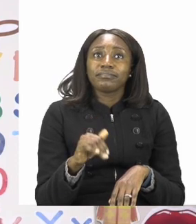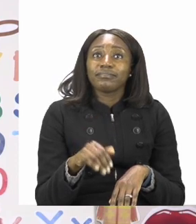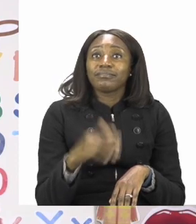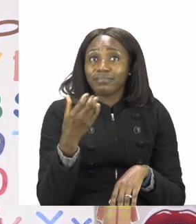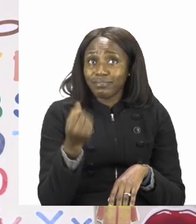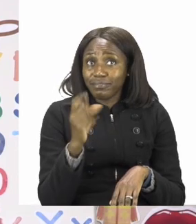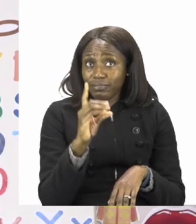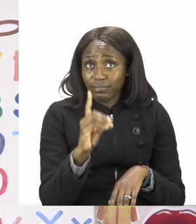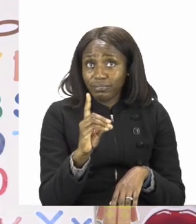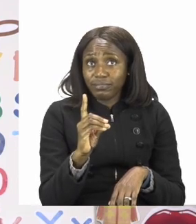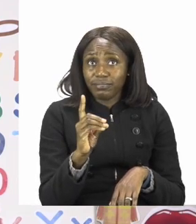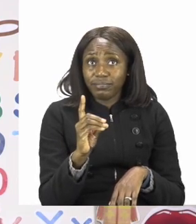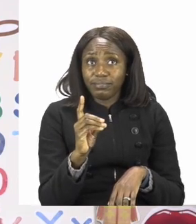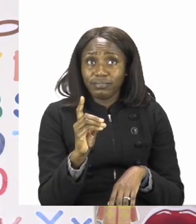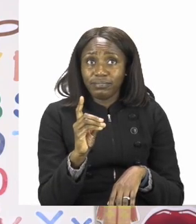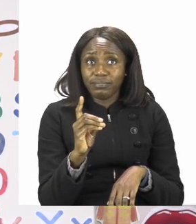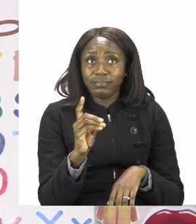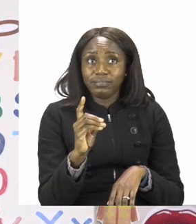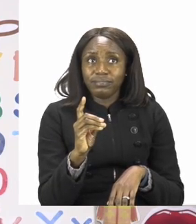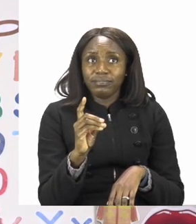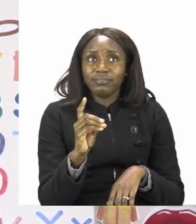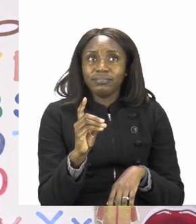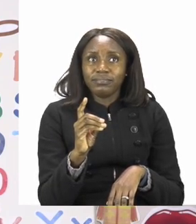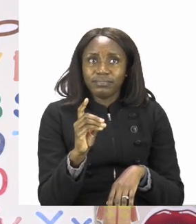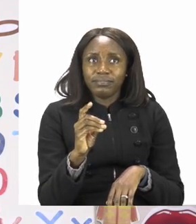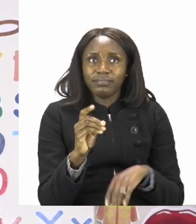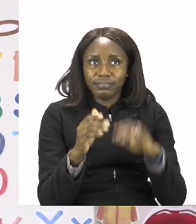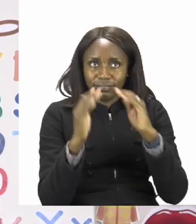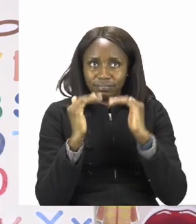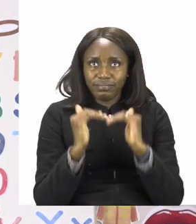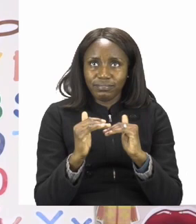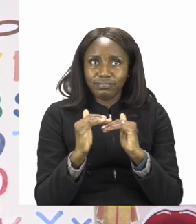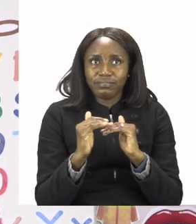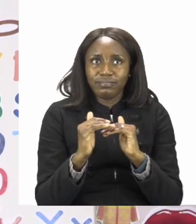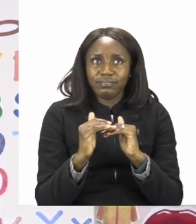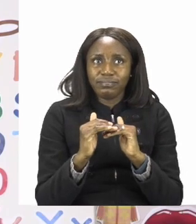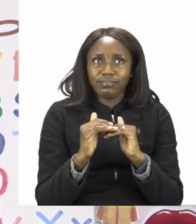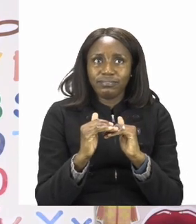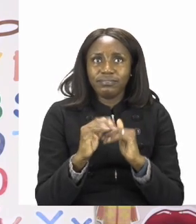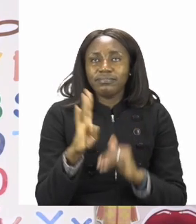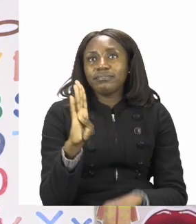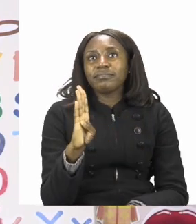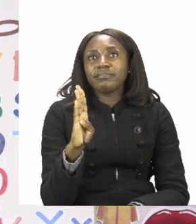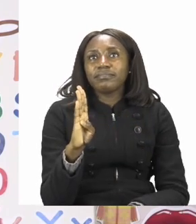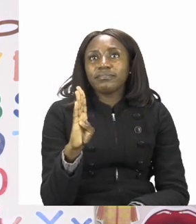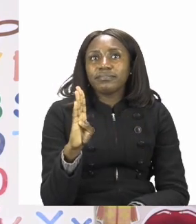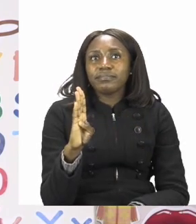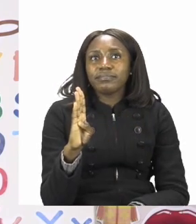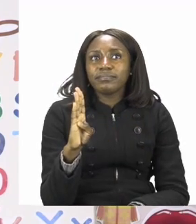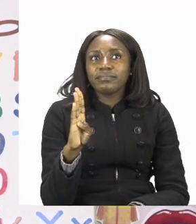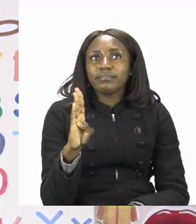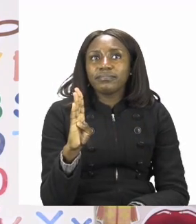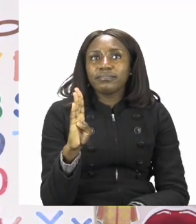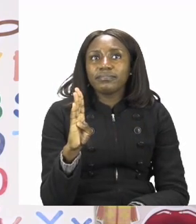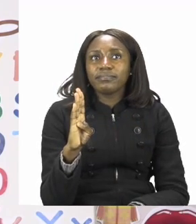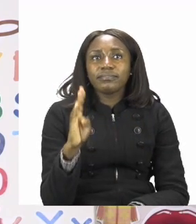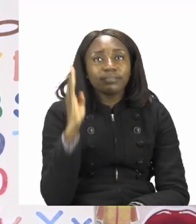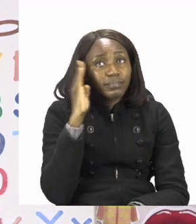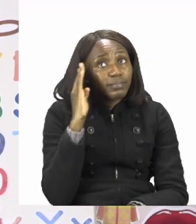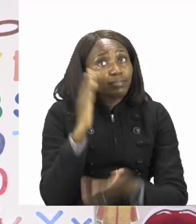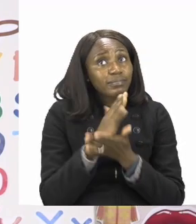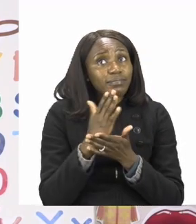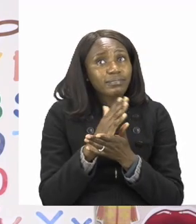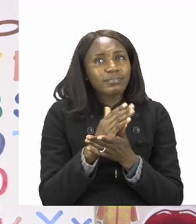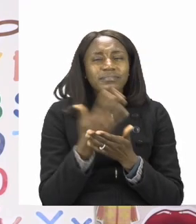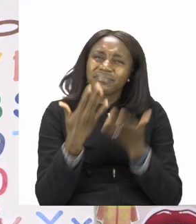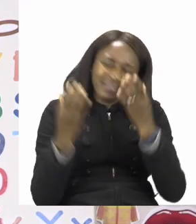D. And then the next one we're going to be using is B. Now I know some of you might